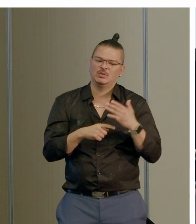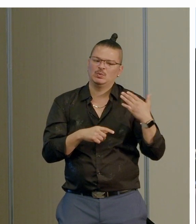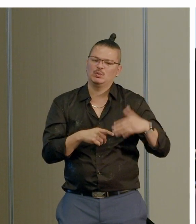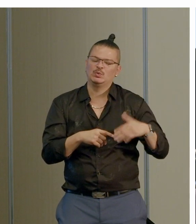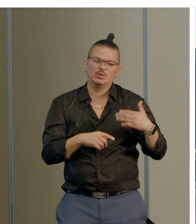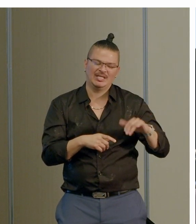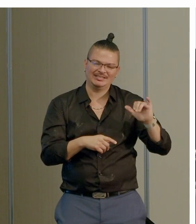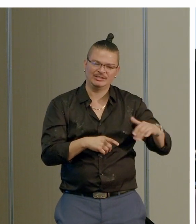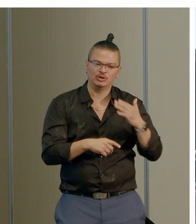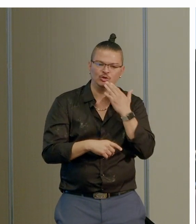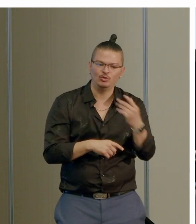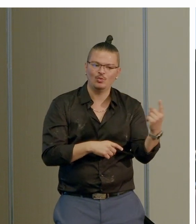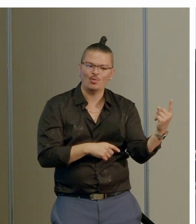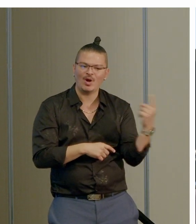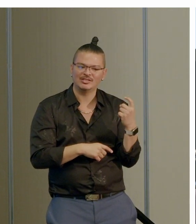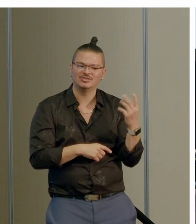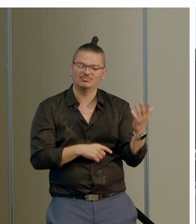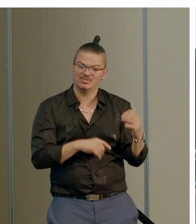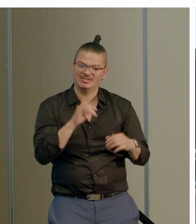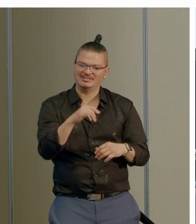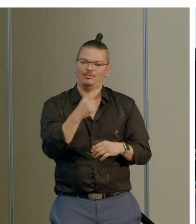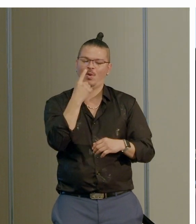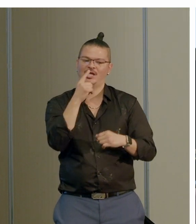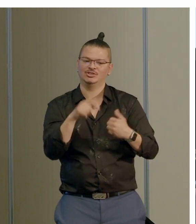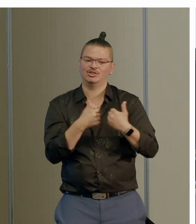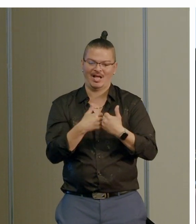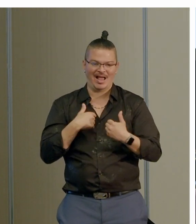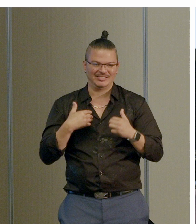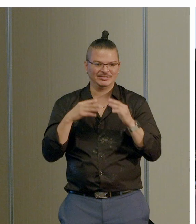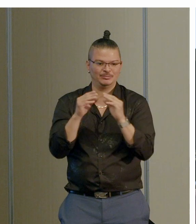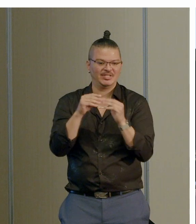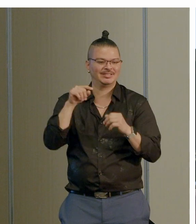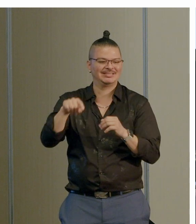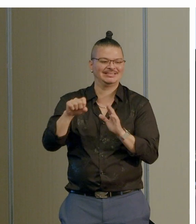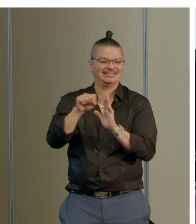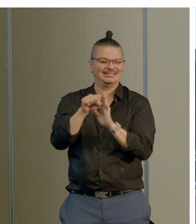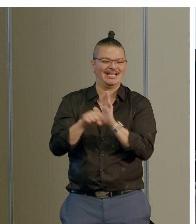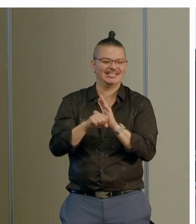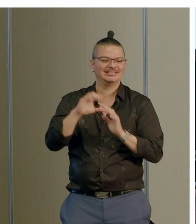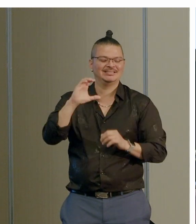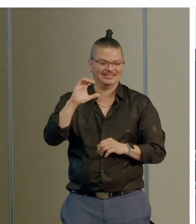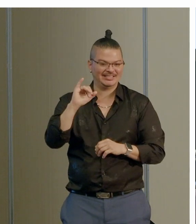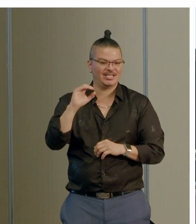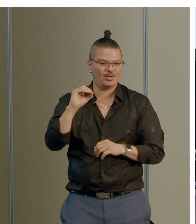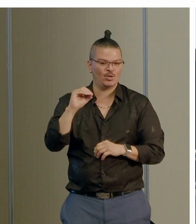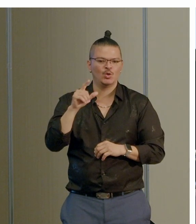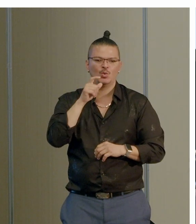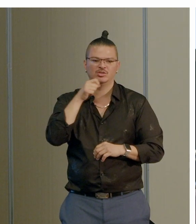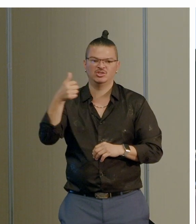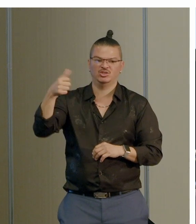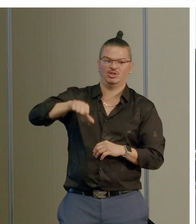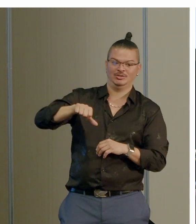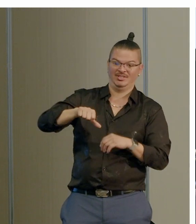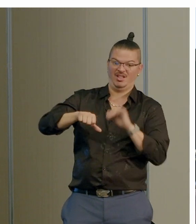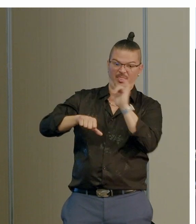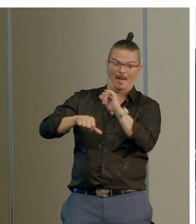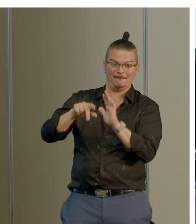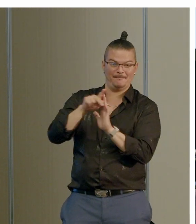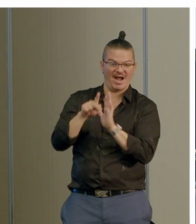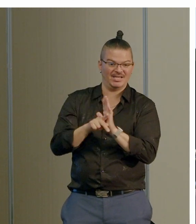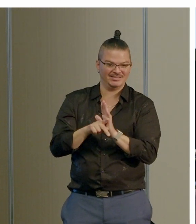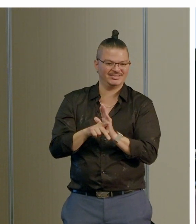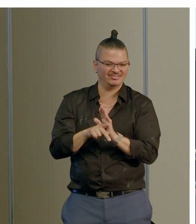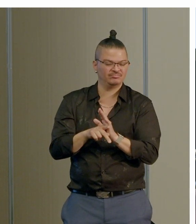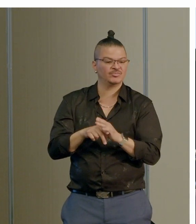the state CIOs that had voted against the accessibility policy. One of the concerns that I heard was,